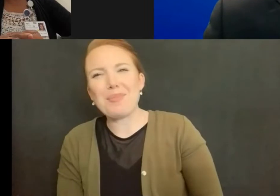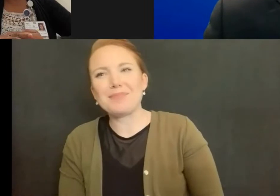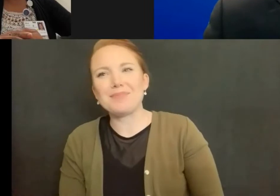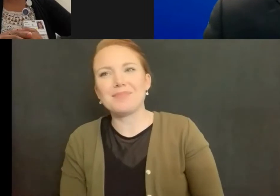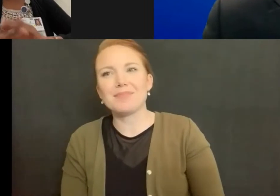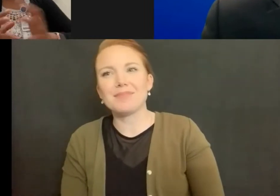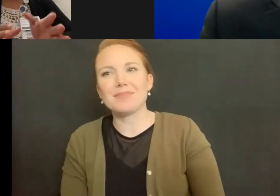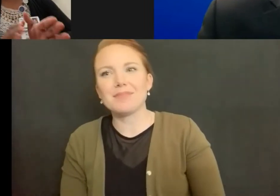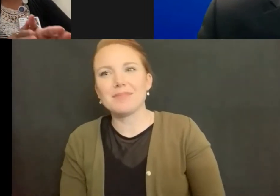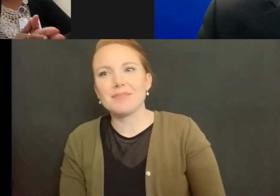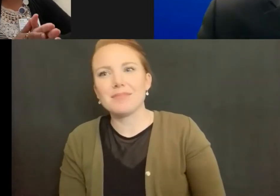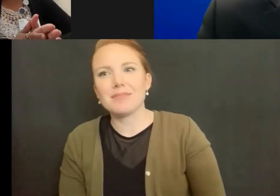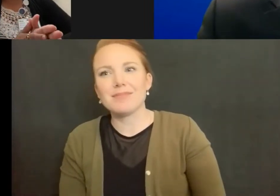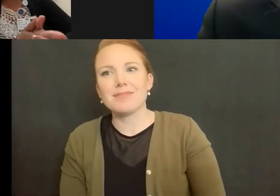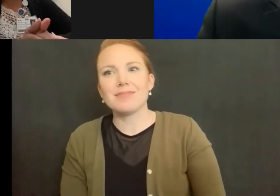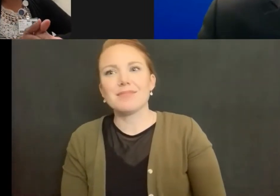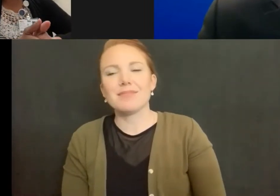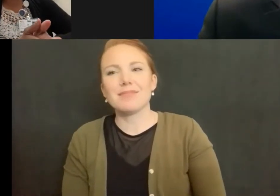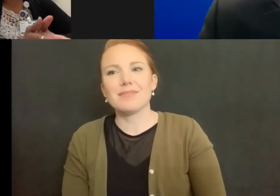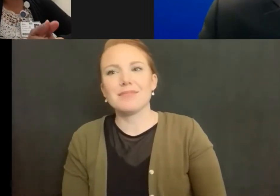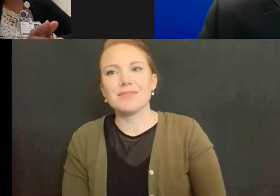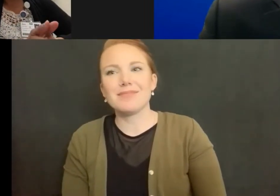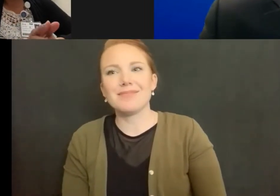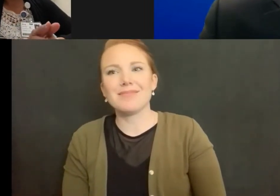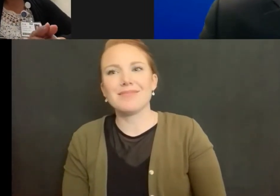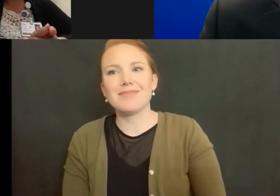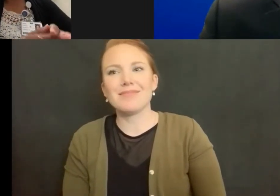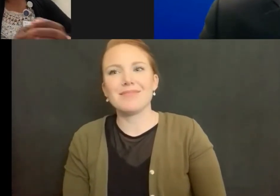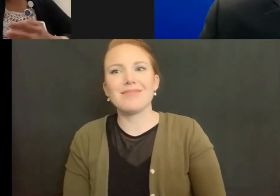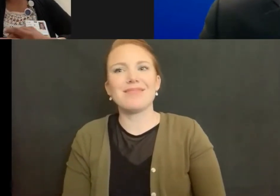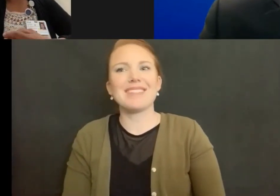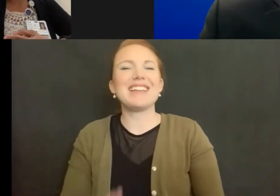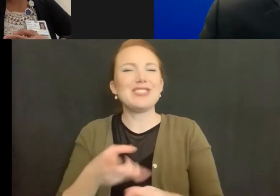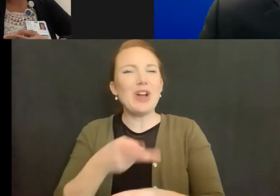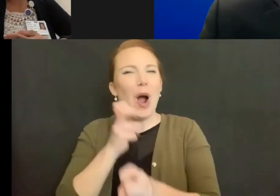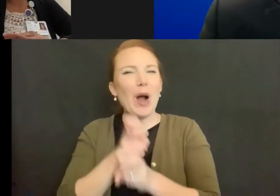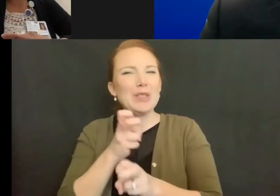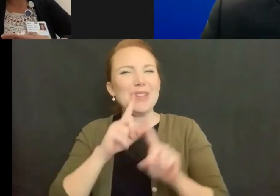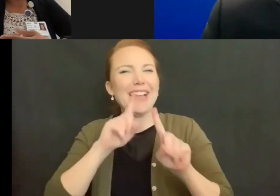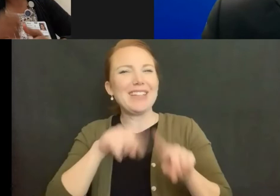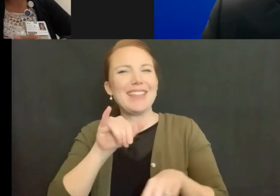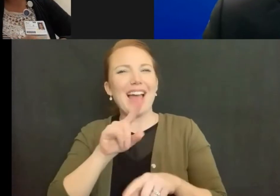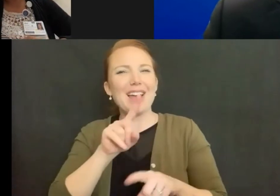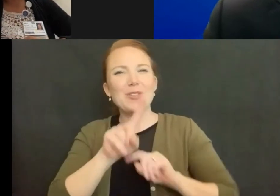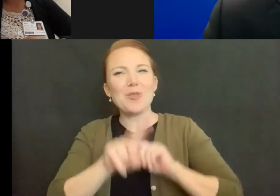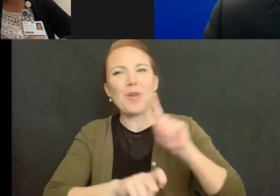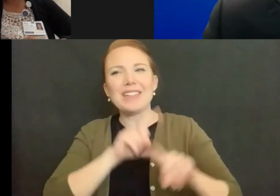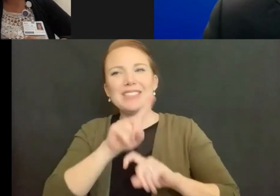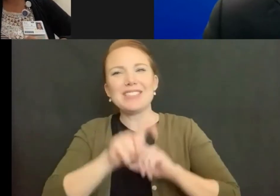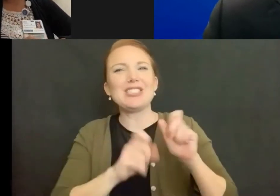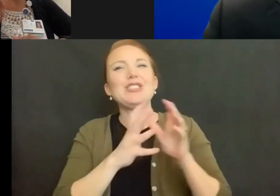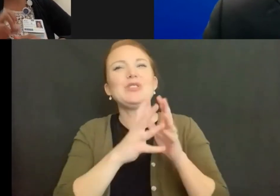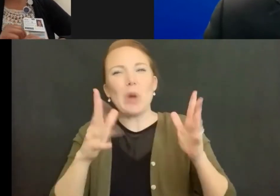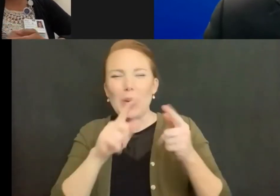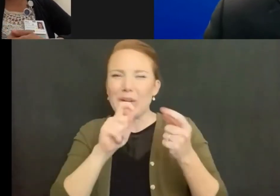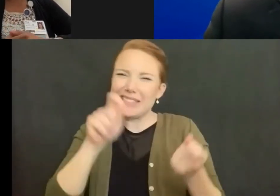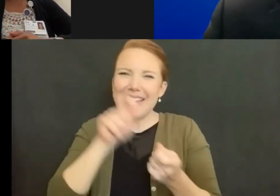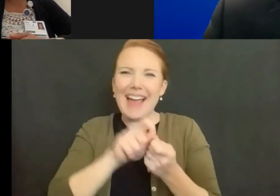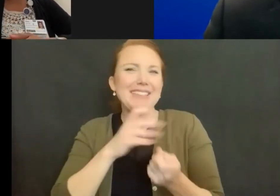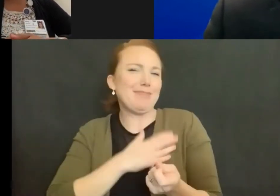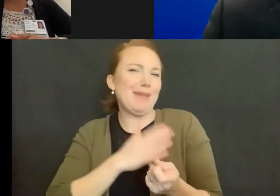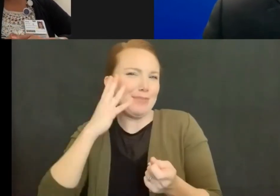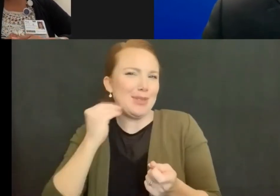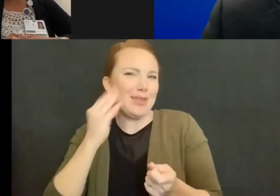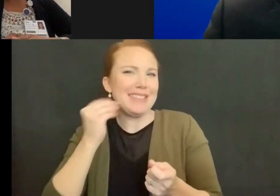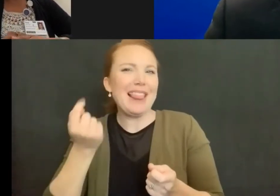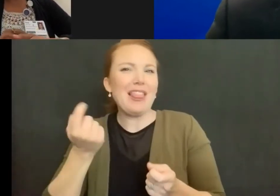cannot answer that question so precisely, because I haven't Right. finished I my know your school in experience was here. different.